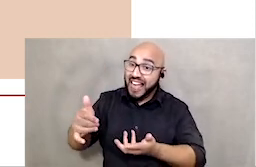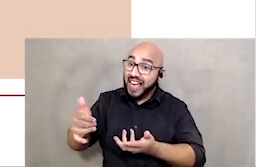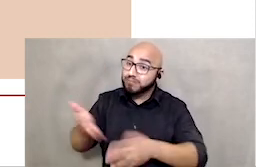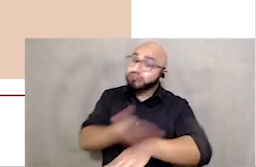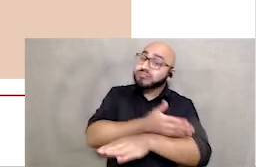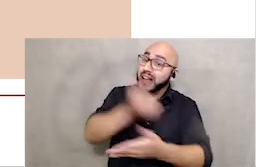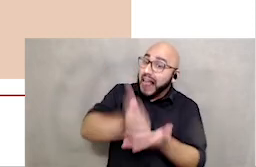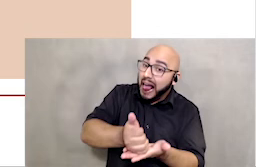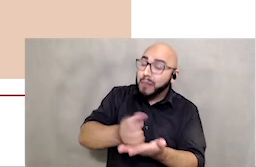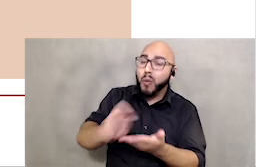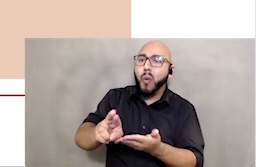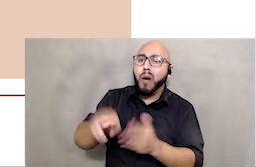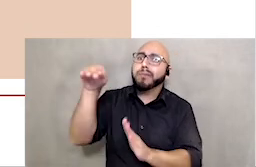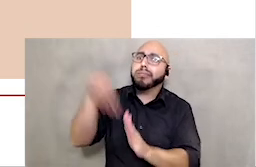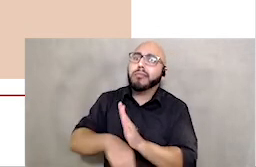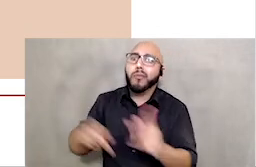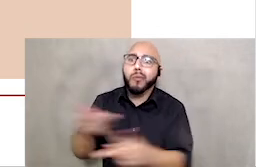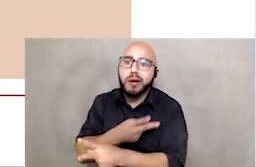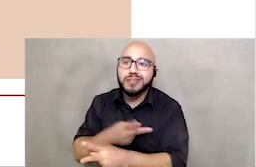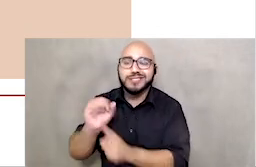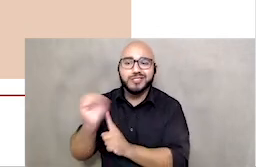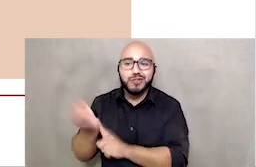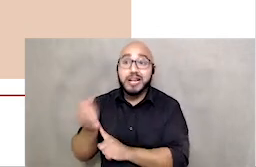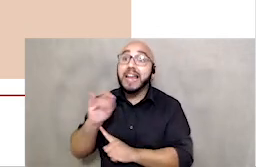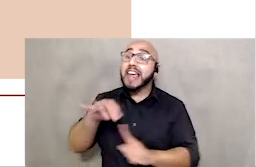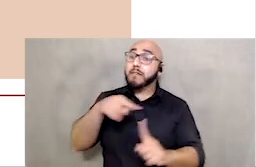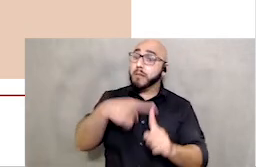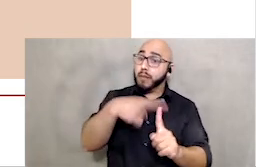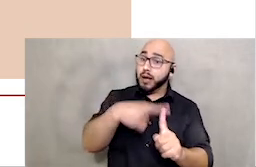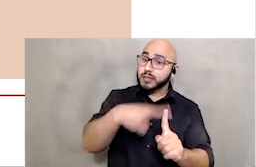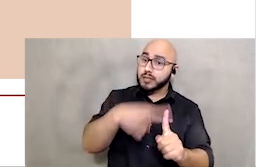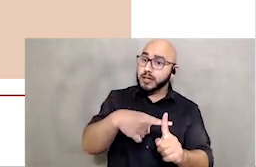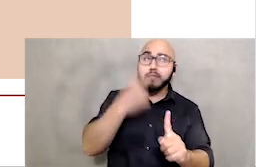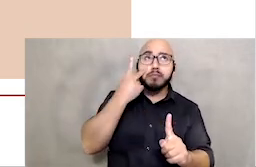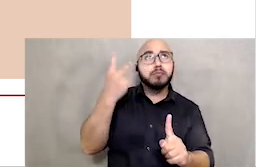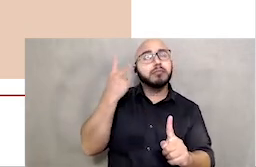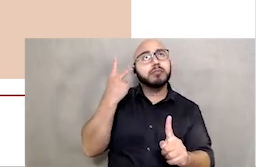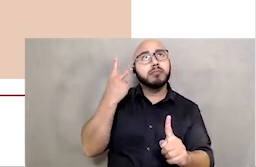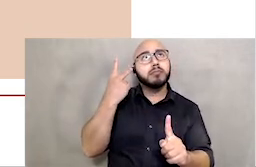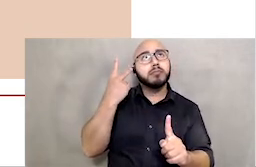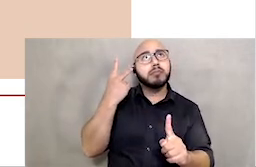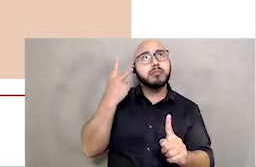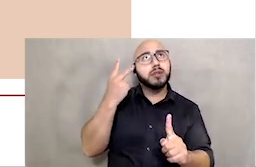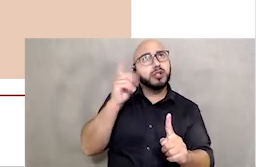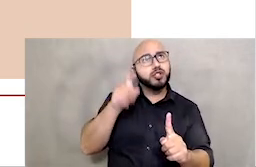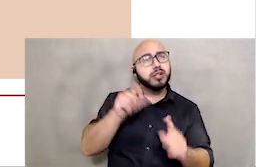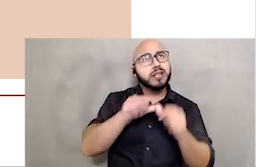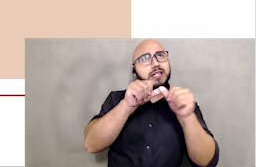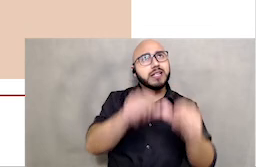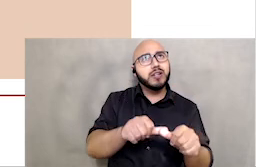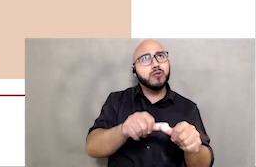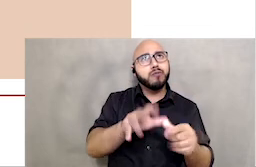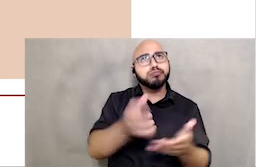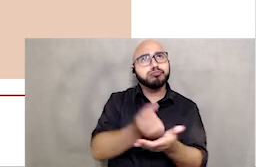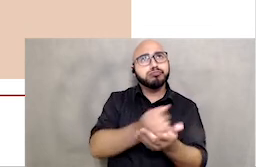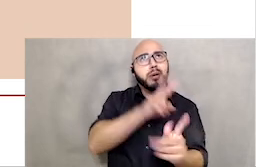situation? And if they were positive, reflect on if you were able to continue doing that in your current life right now,